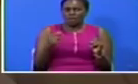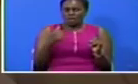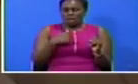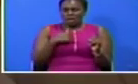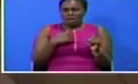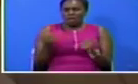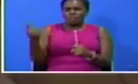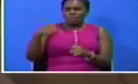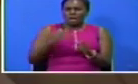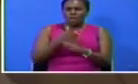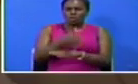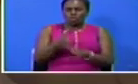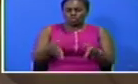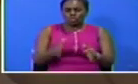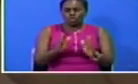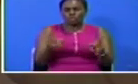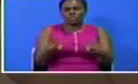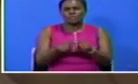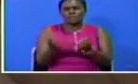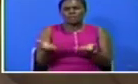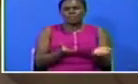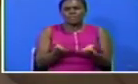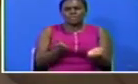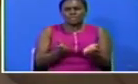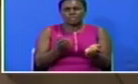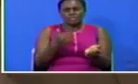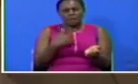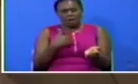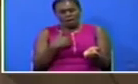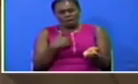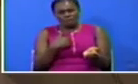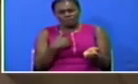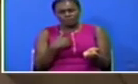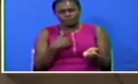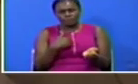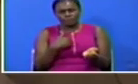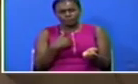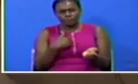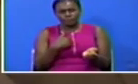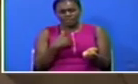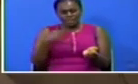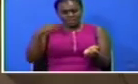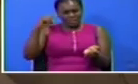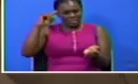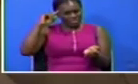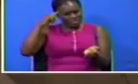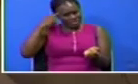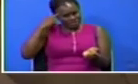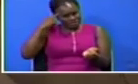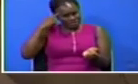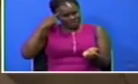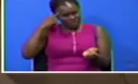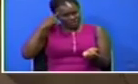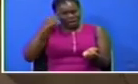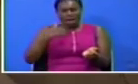across the road. We've got businesses running across in the Mombasa village. So I think we have got